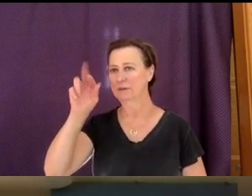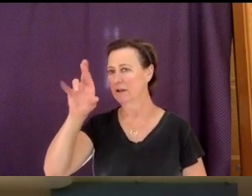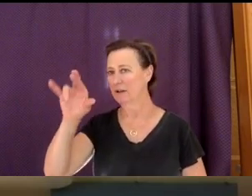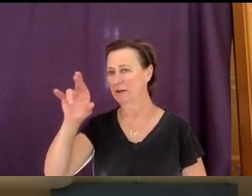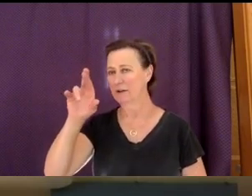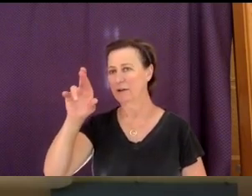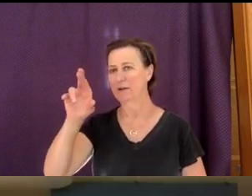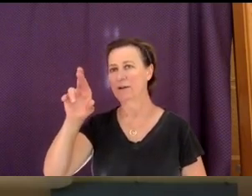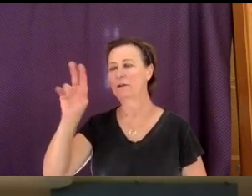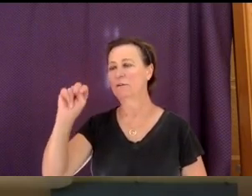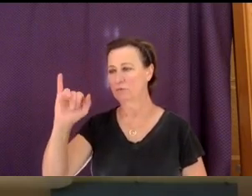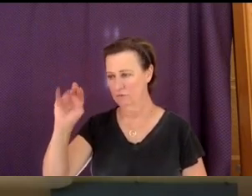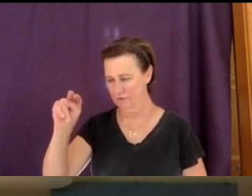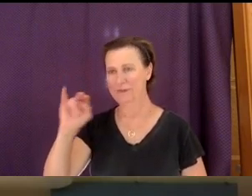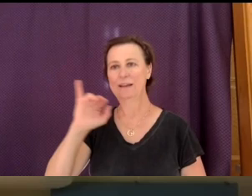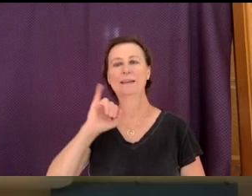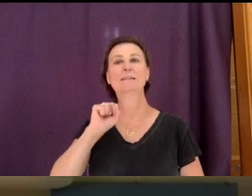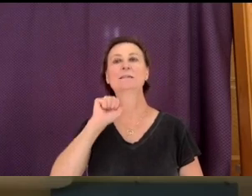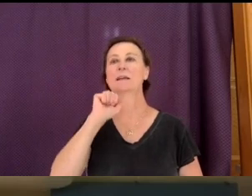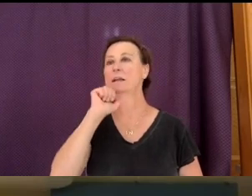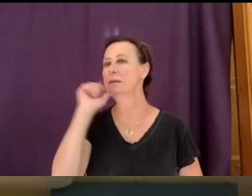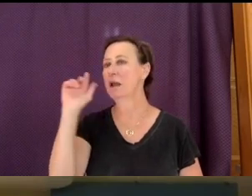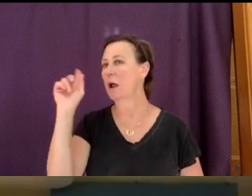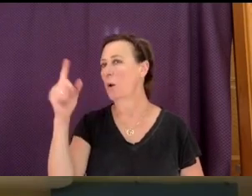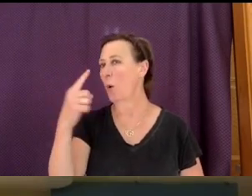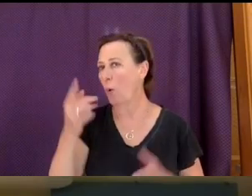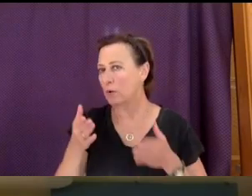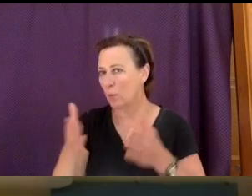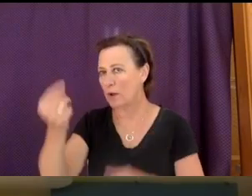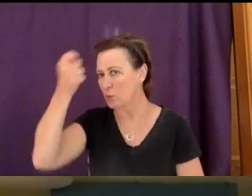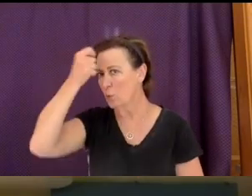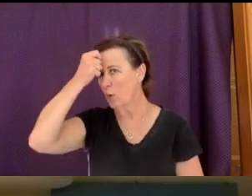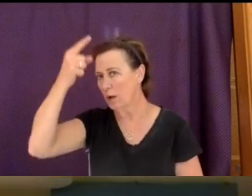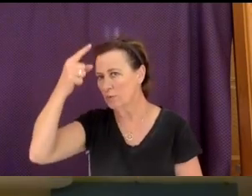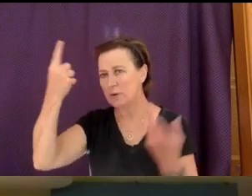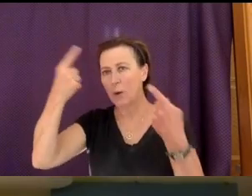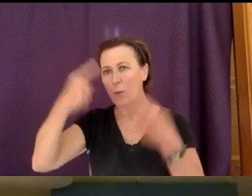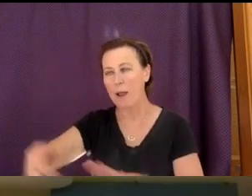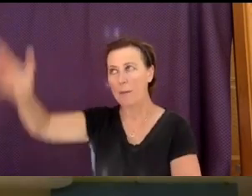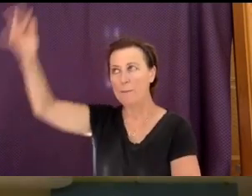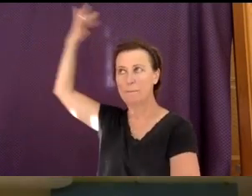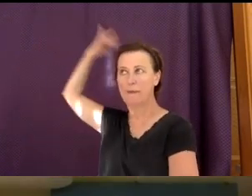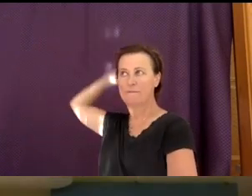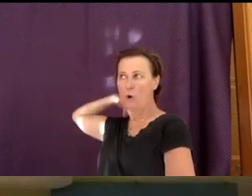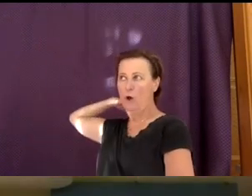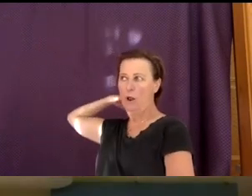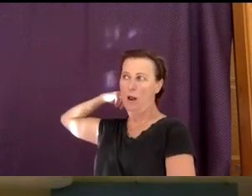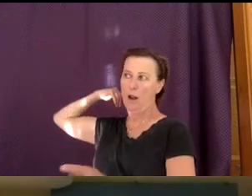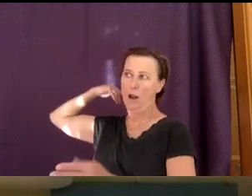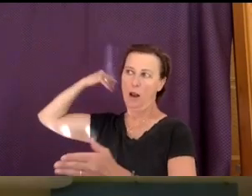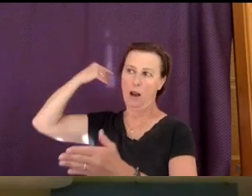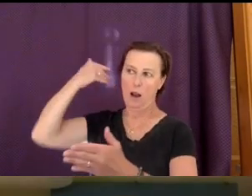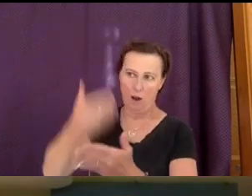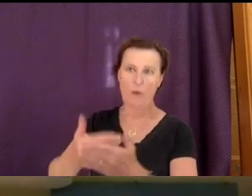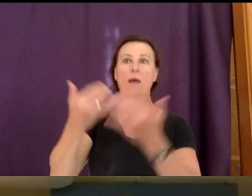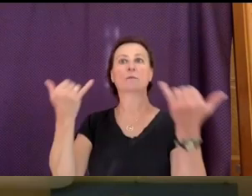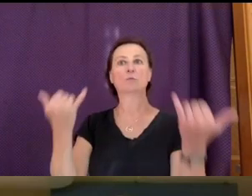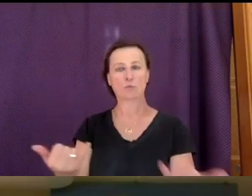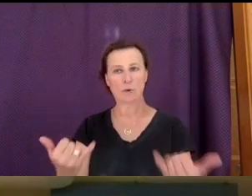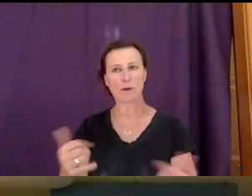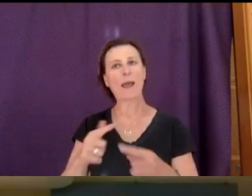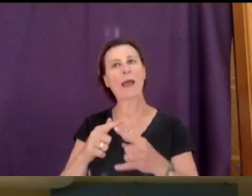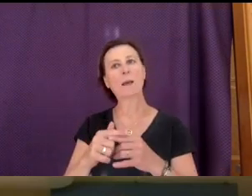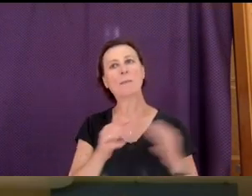only a way of understanding how events in the past led to what is today, but a process that continues into